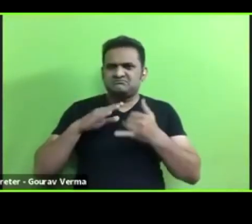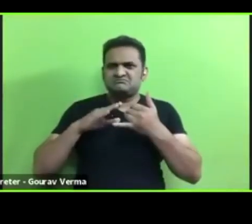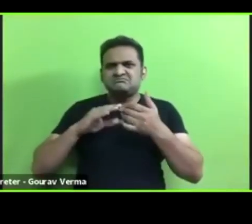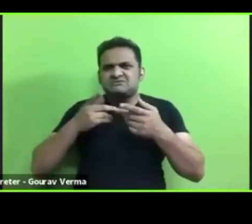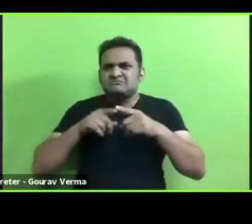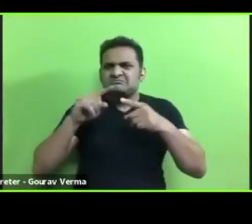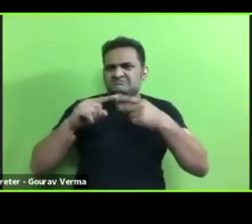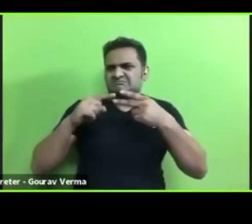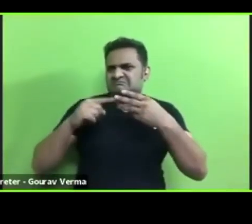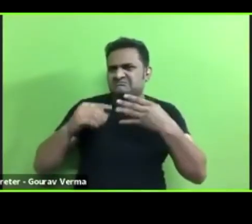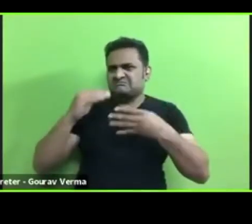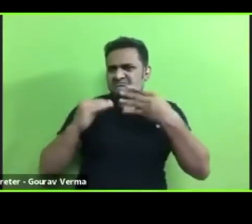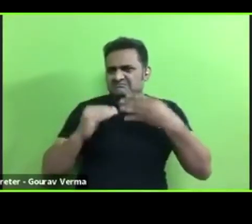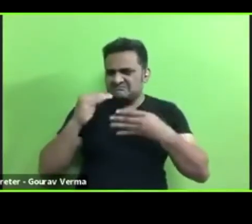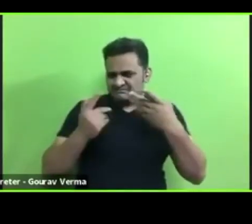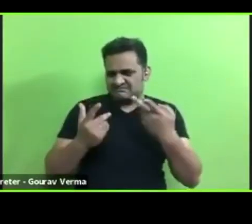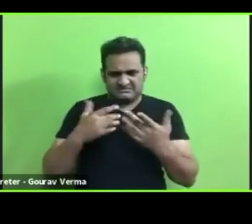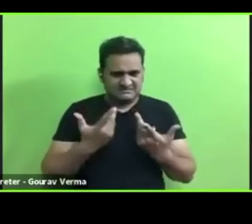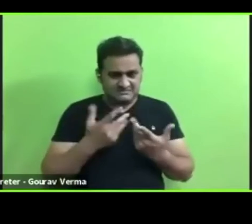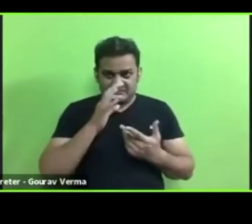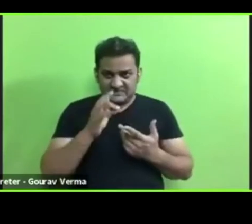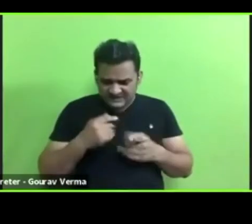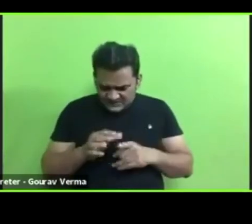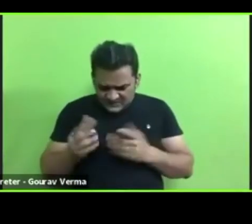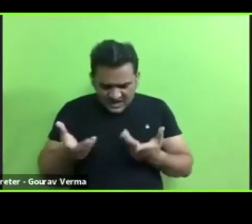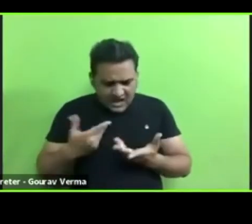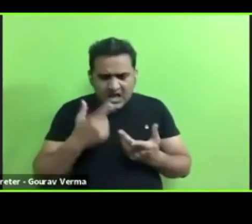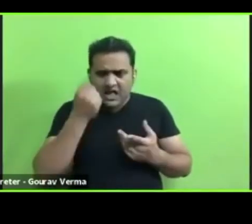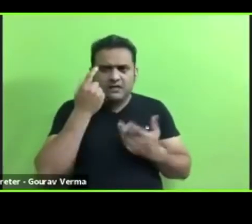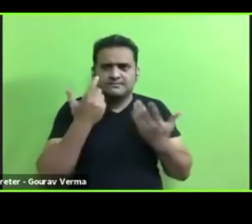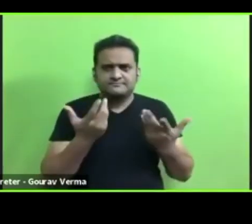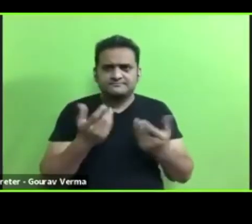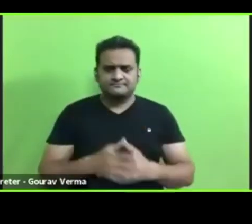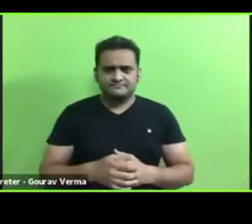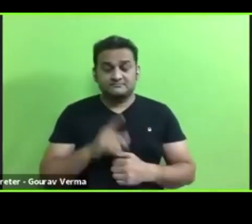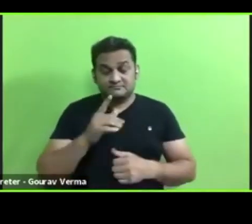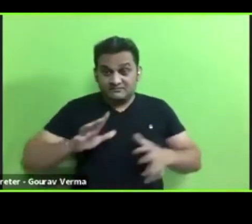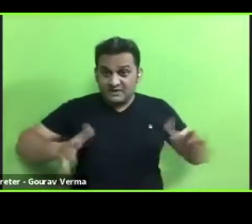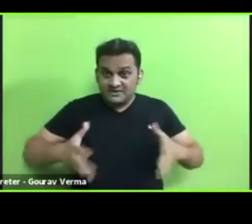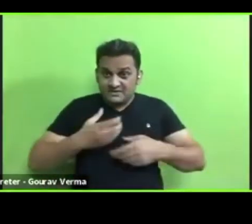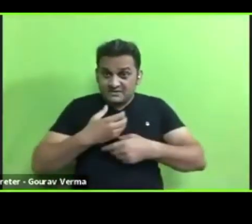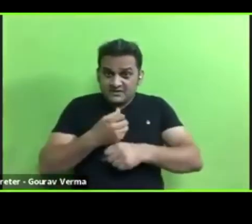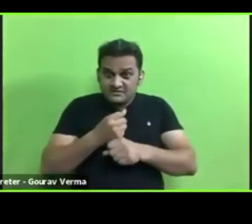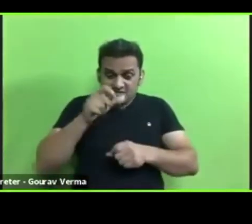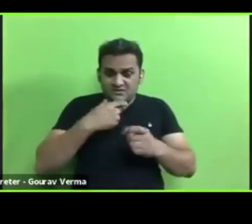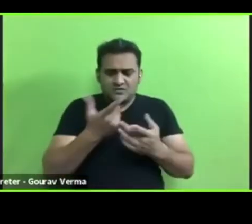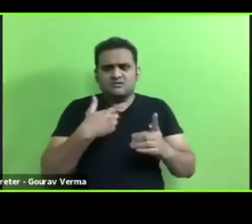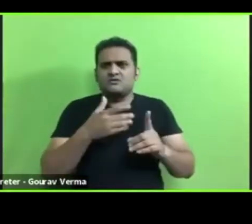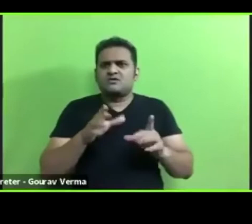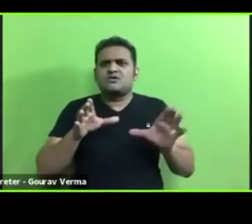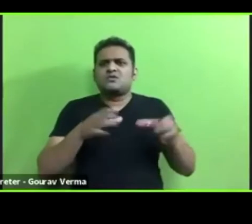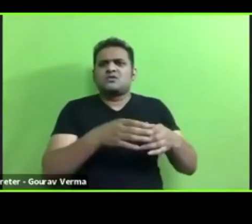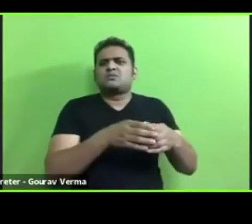got to do with what we were actually doing. So the Mridangam maker is marginalized within the